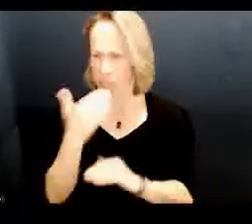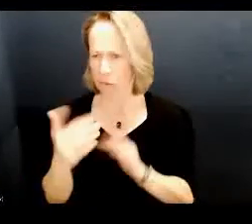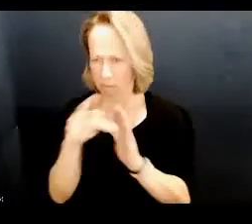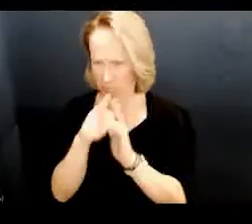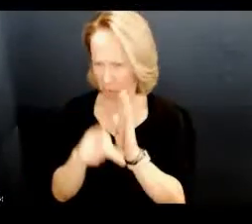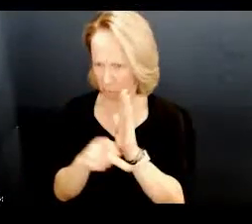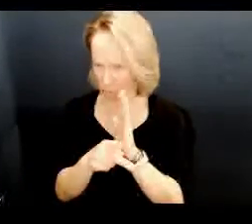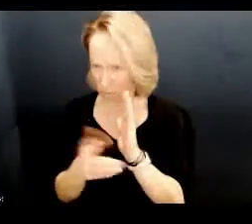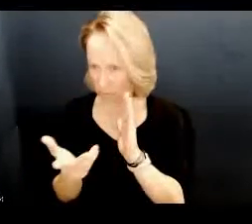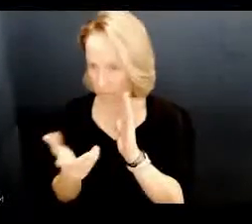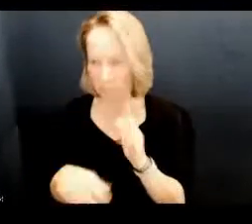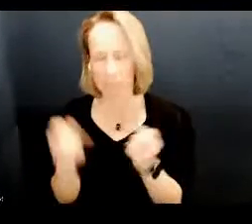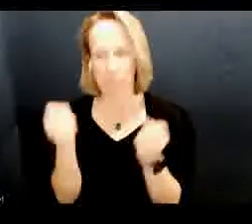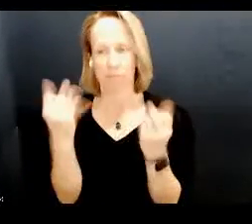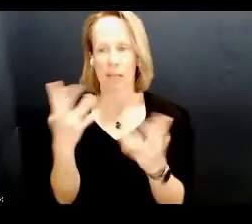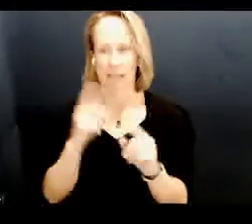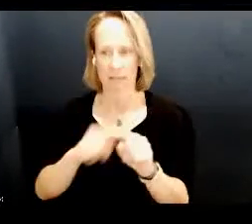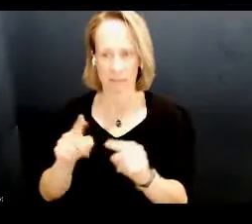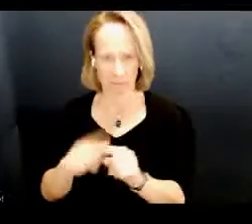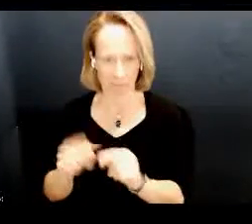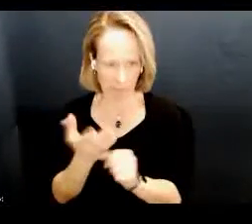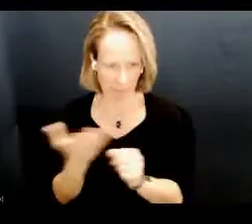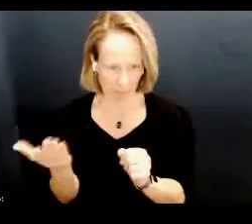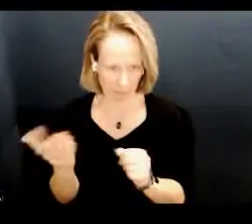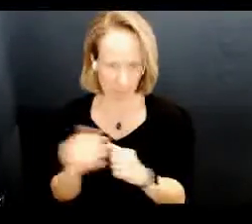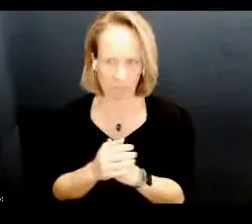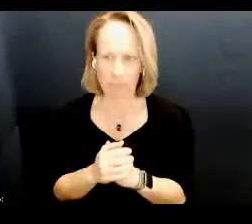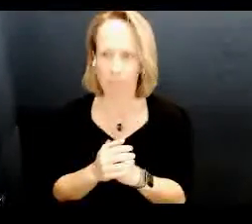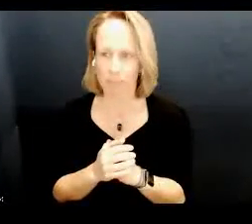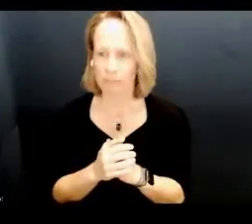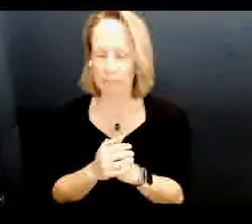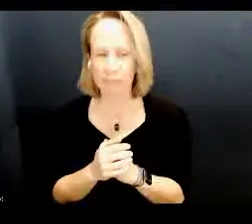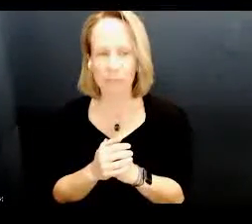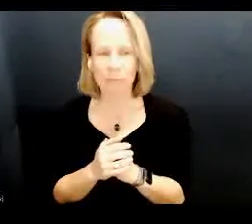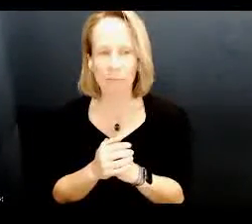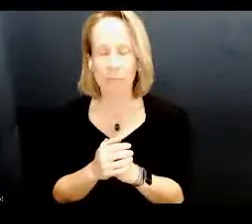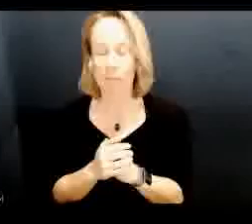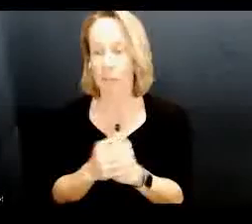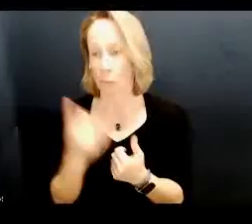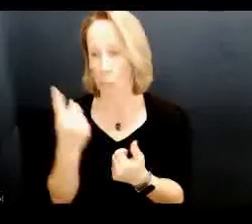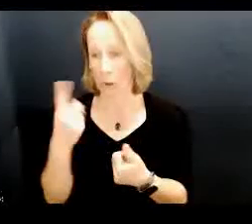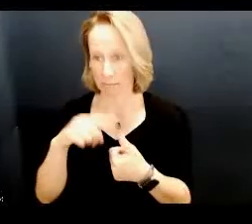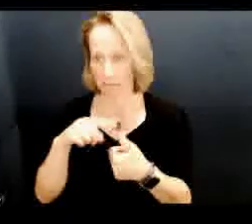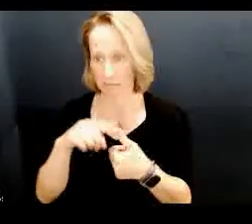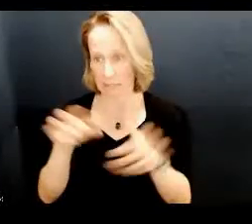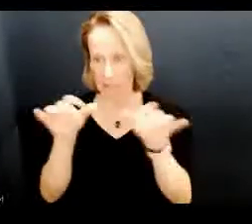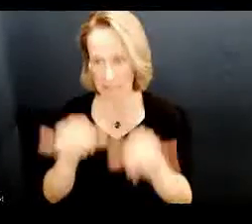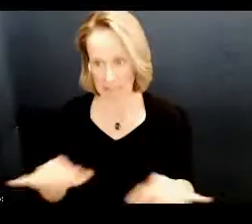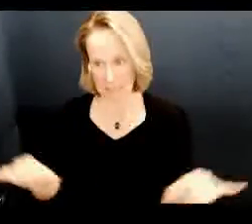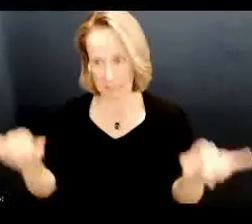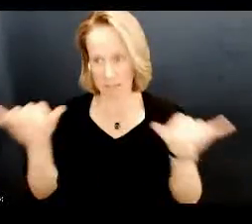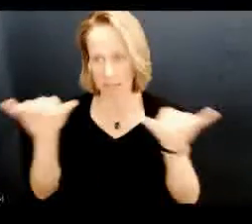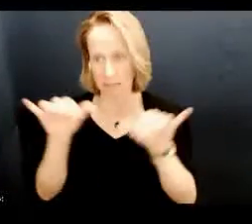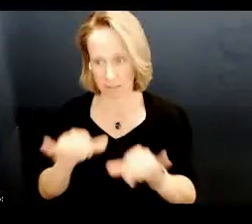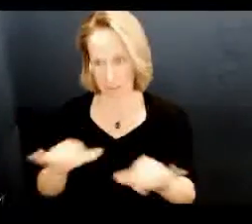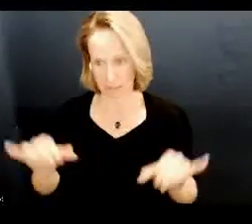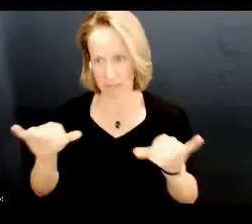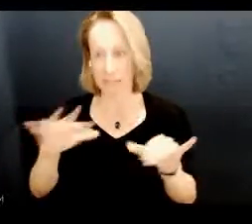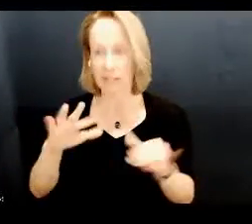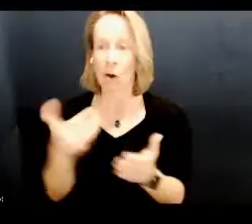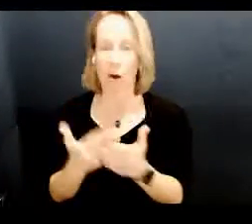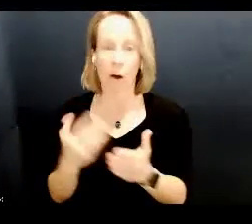So there's many different things that make a good protocol. One of them is consistency, right? All victims and survivors